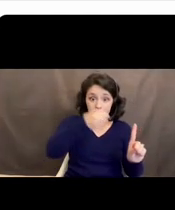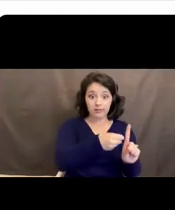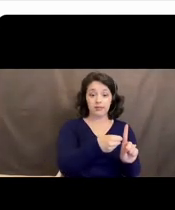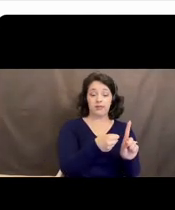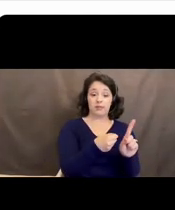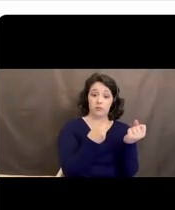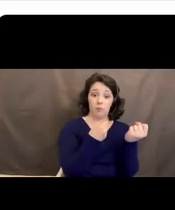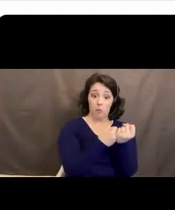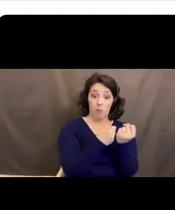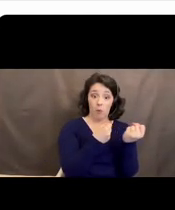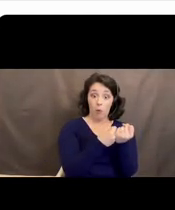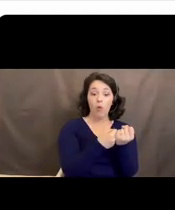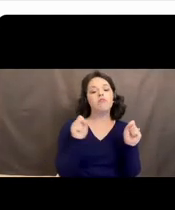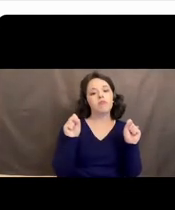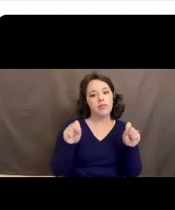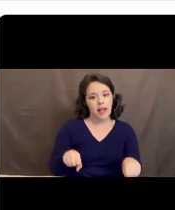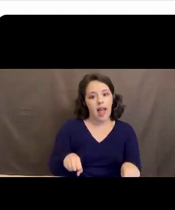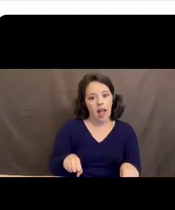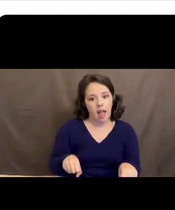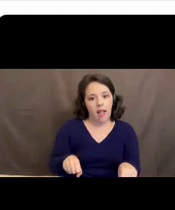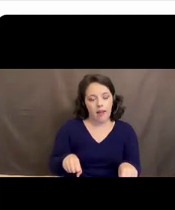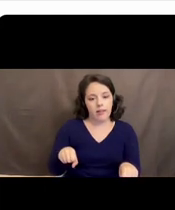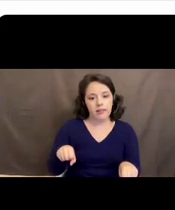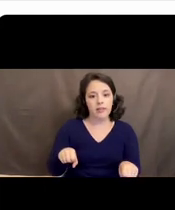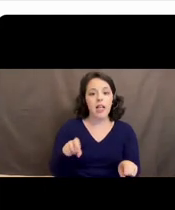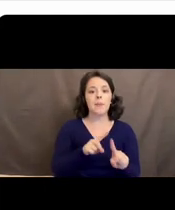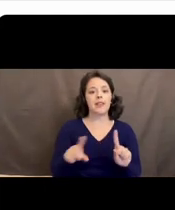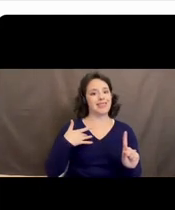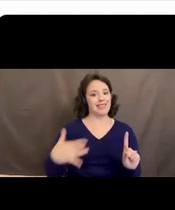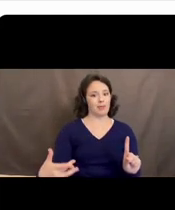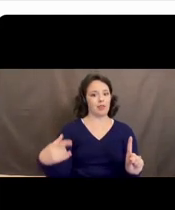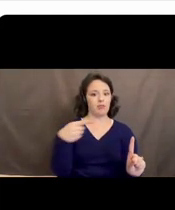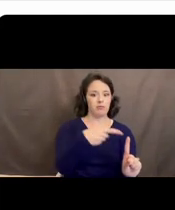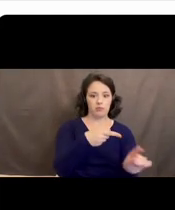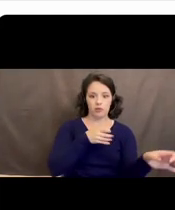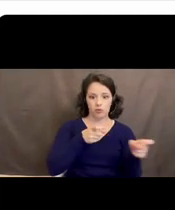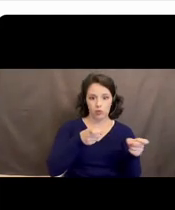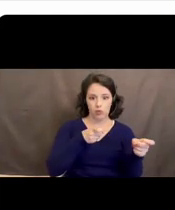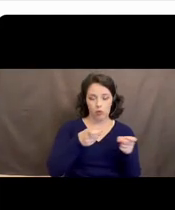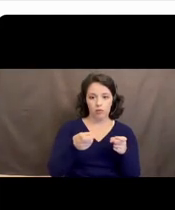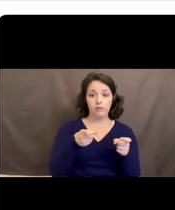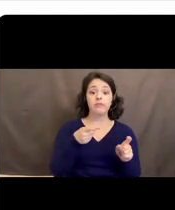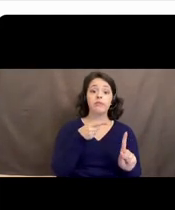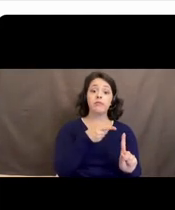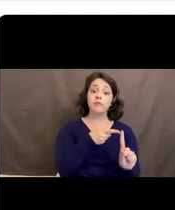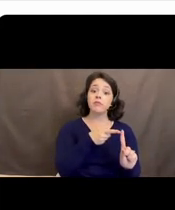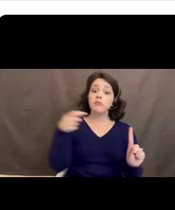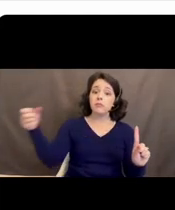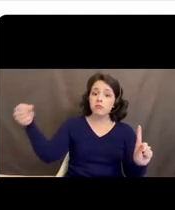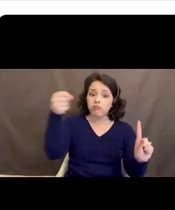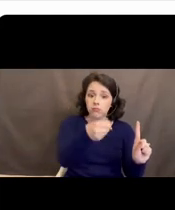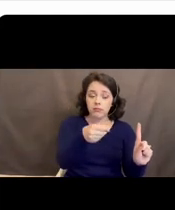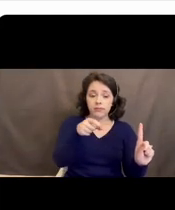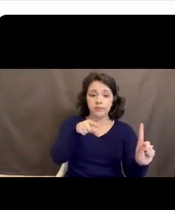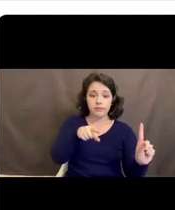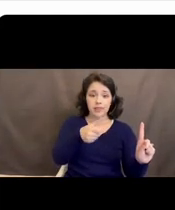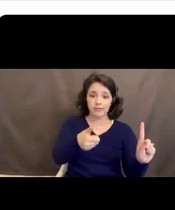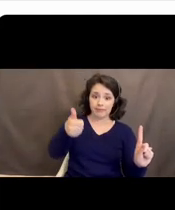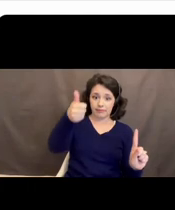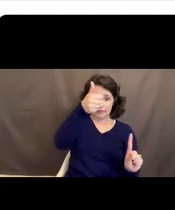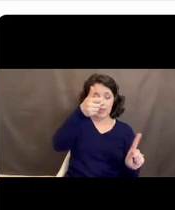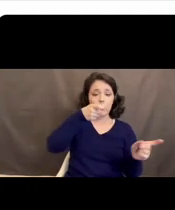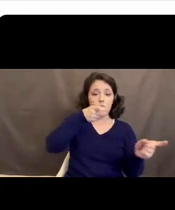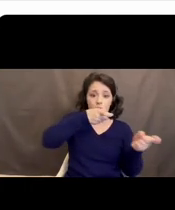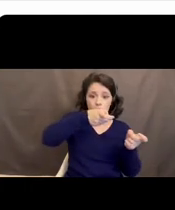be designated under a hierarchy of rule. One person can be designated to have full authority over the